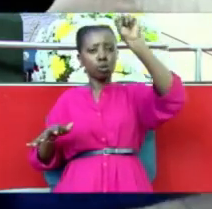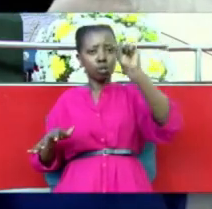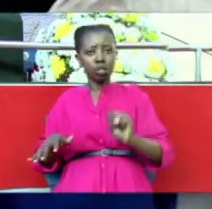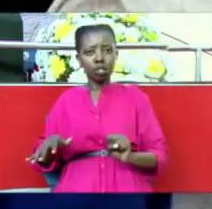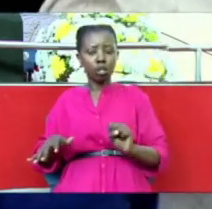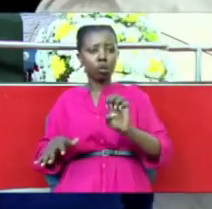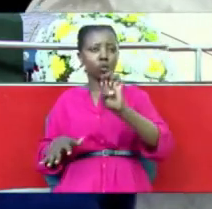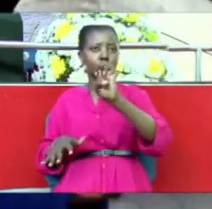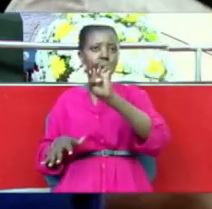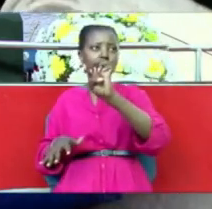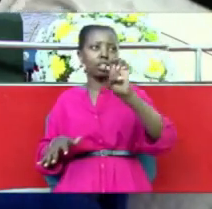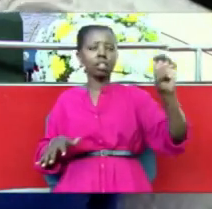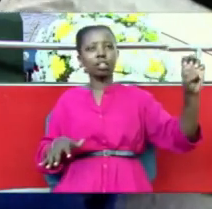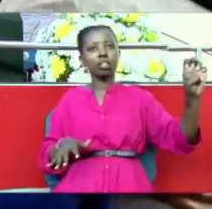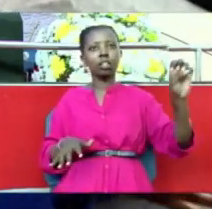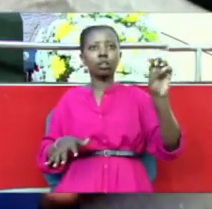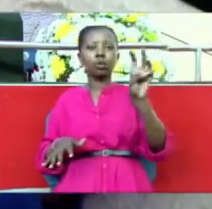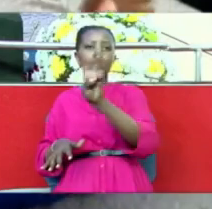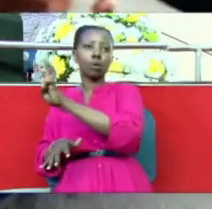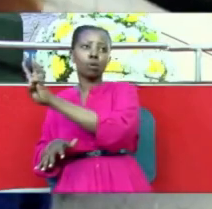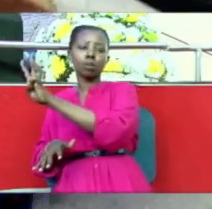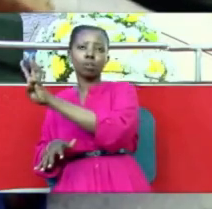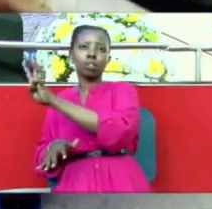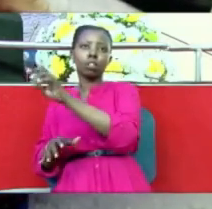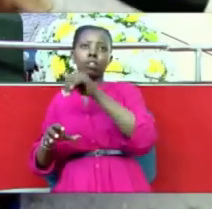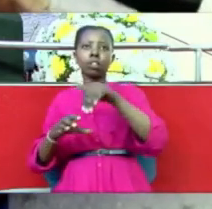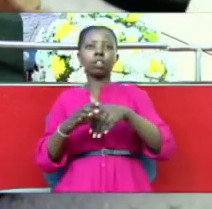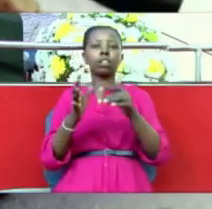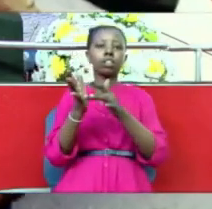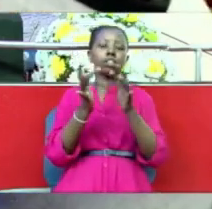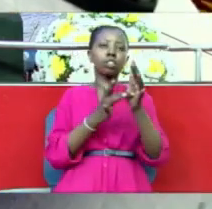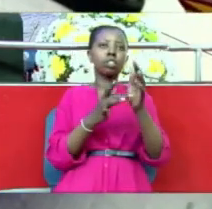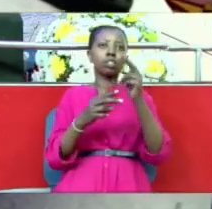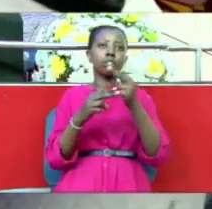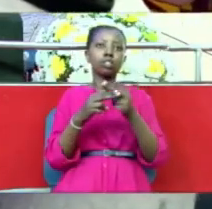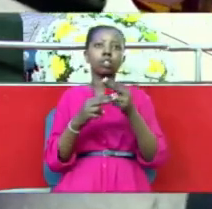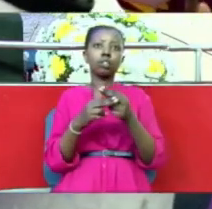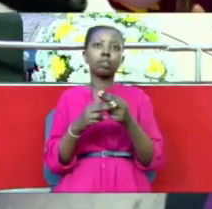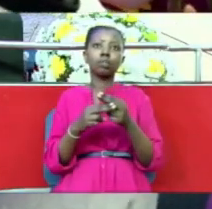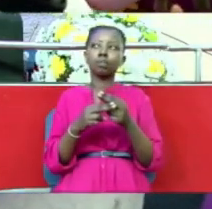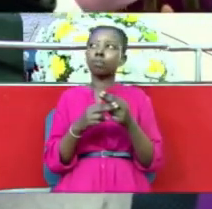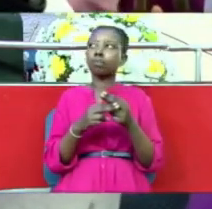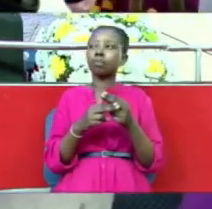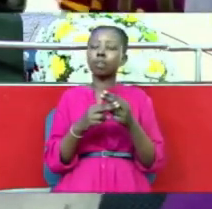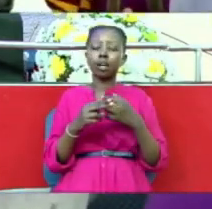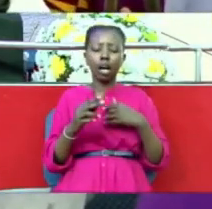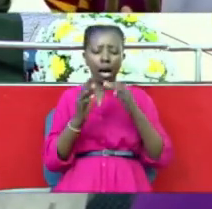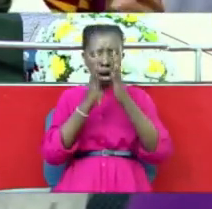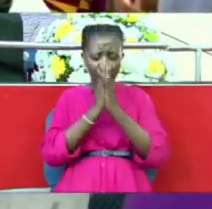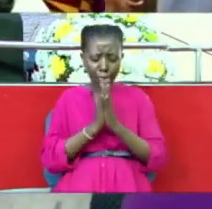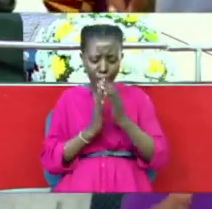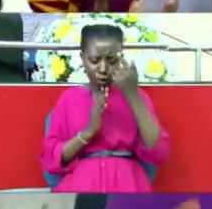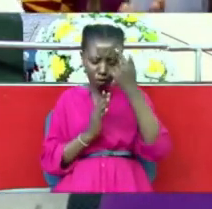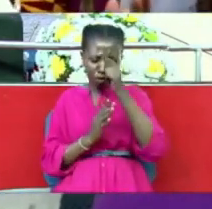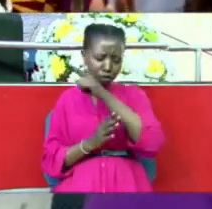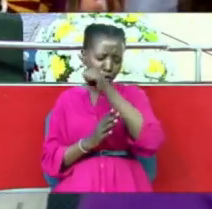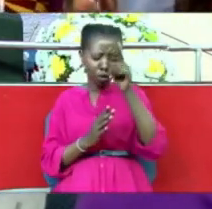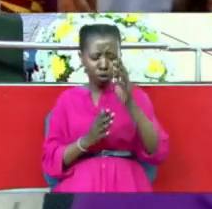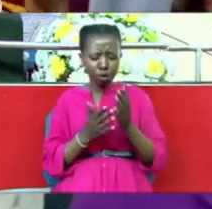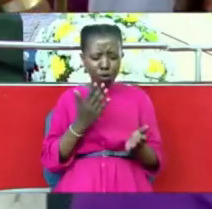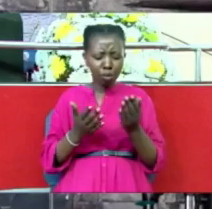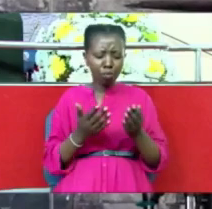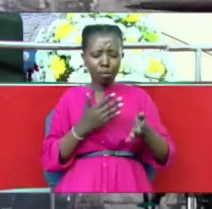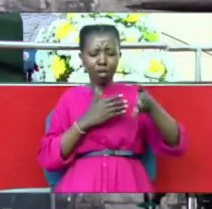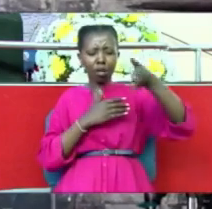to the south, to the east, to the west. In Jesus' name. In Jesus' name. I pray for you. May Jehovah make